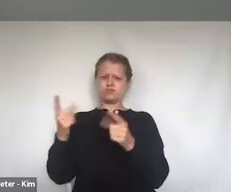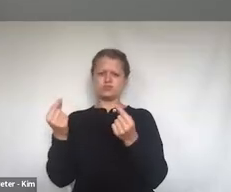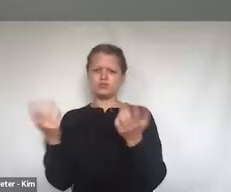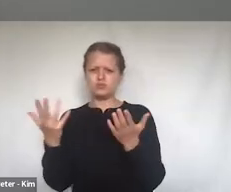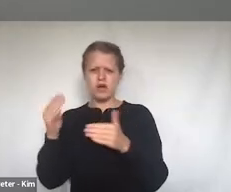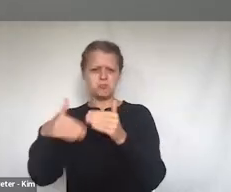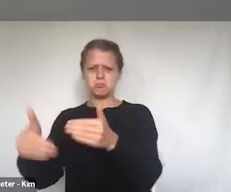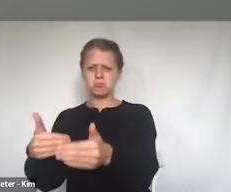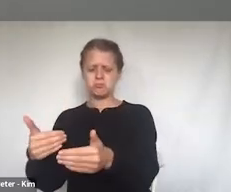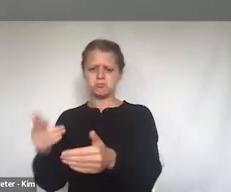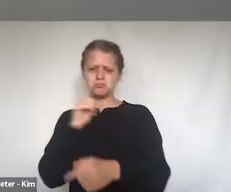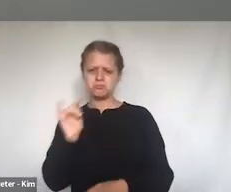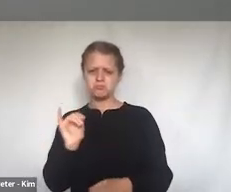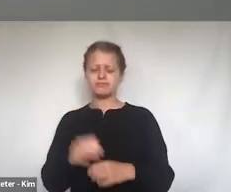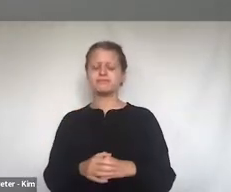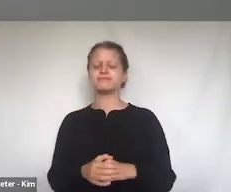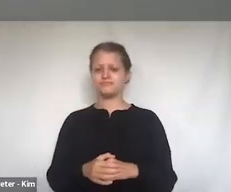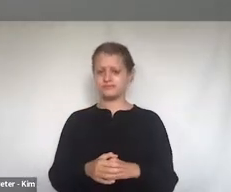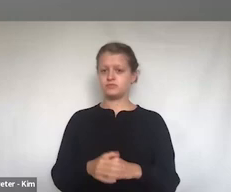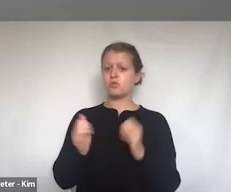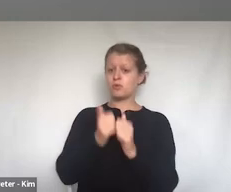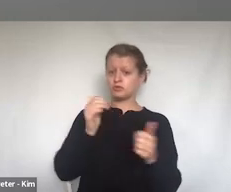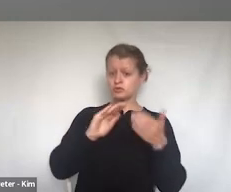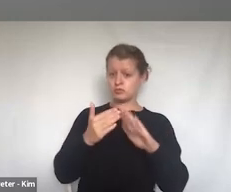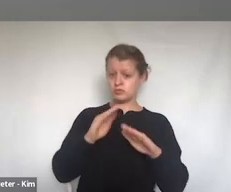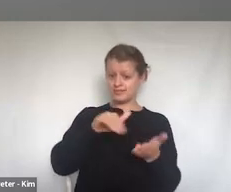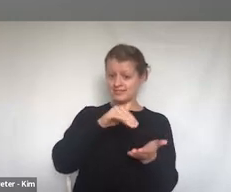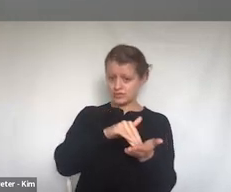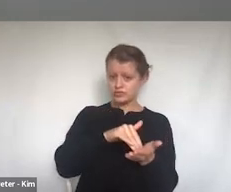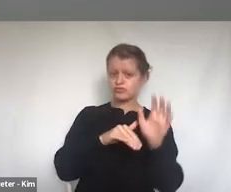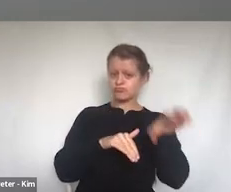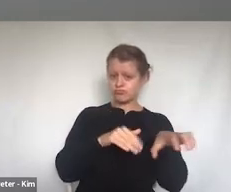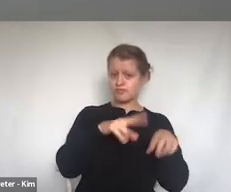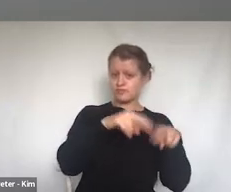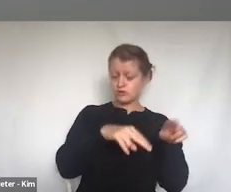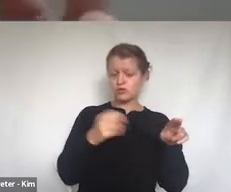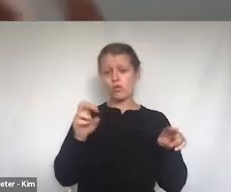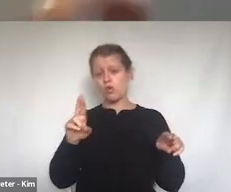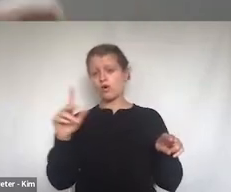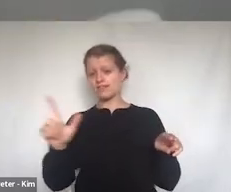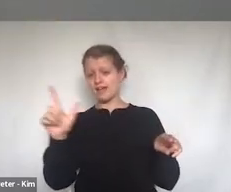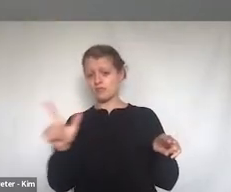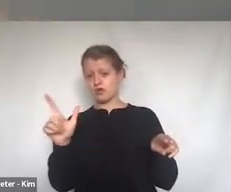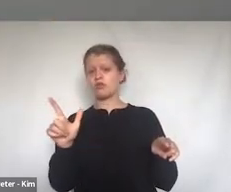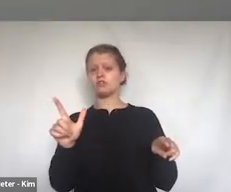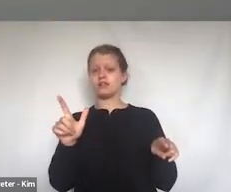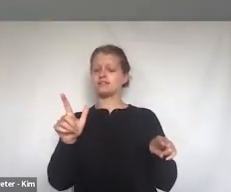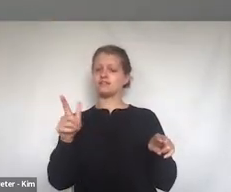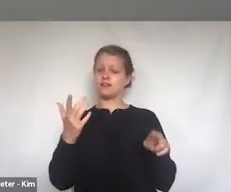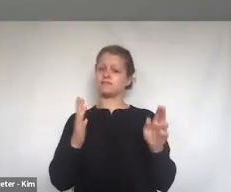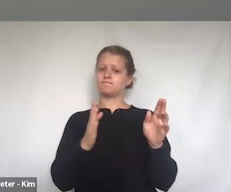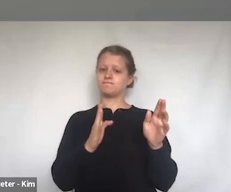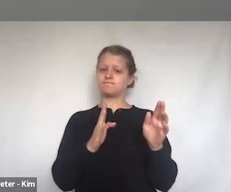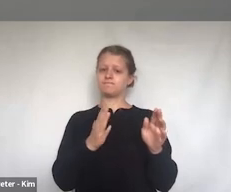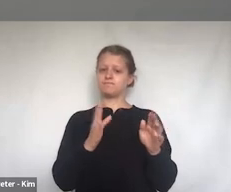Yeah, so most community centers and libraries are public cooling centers. They're officially activated